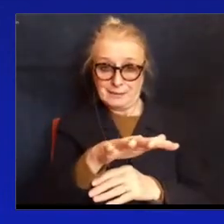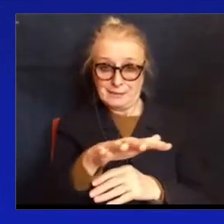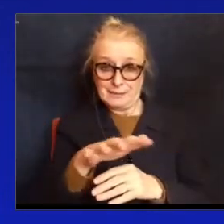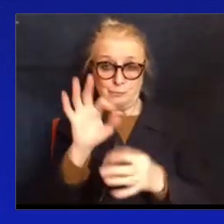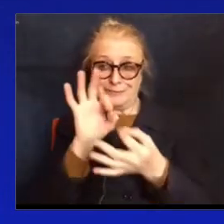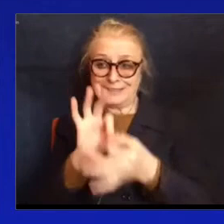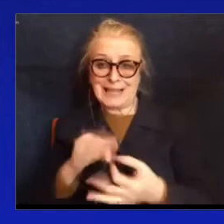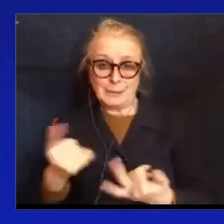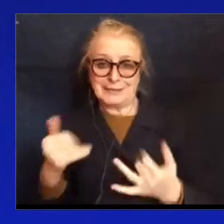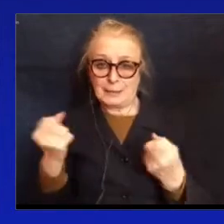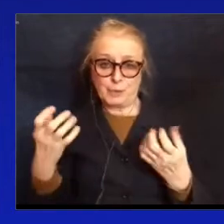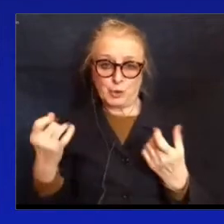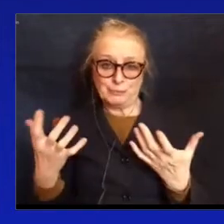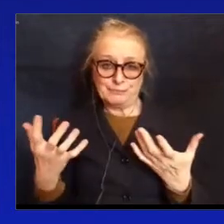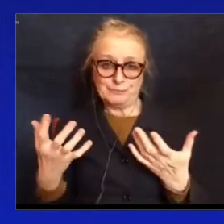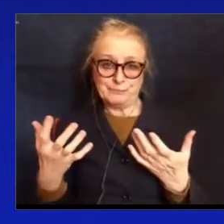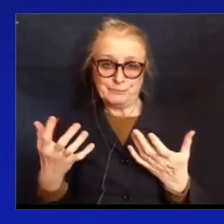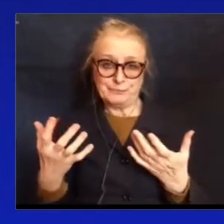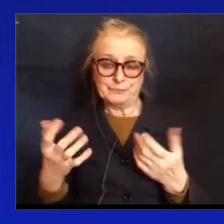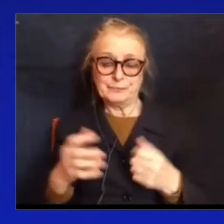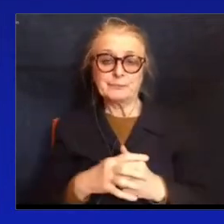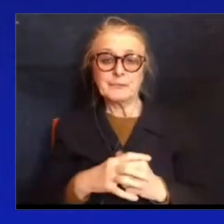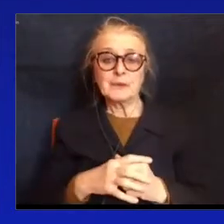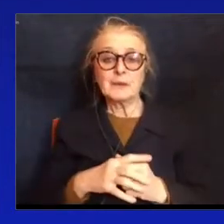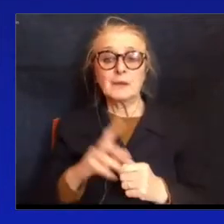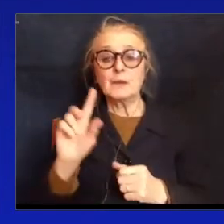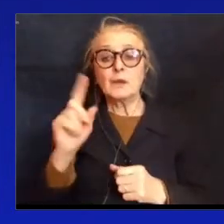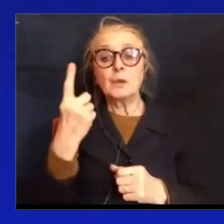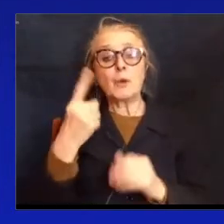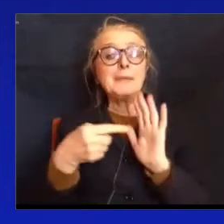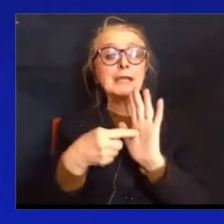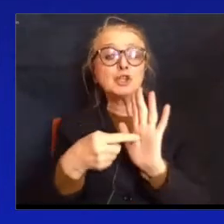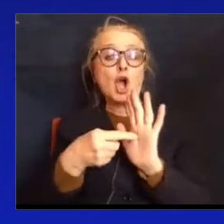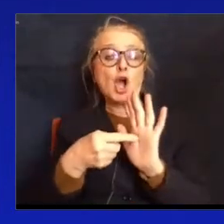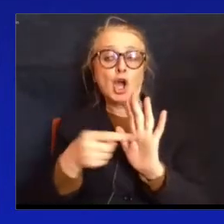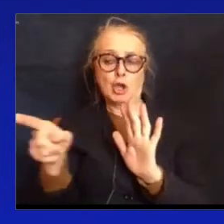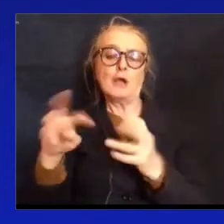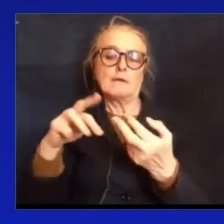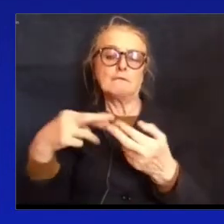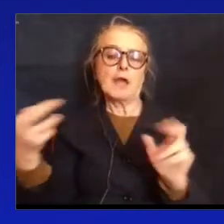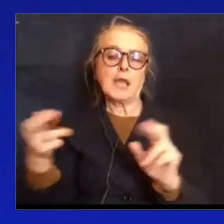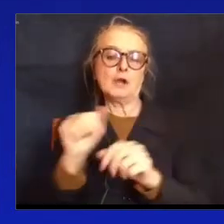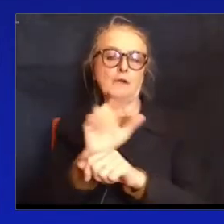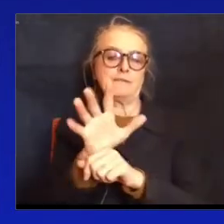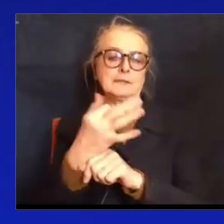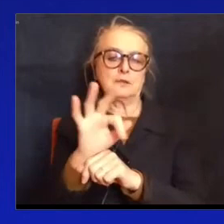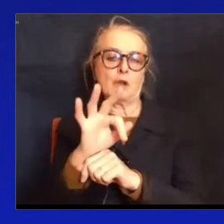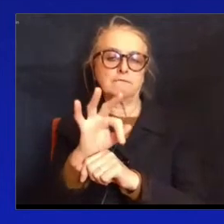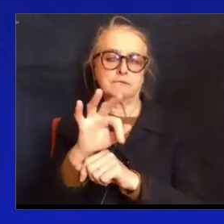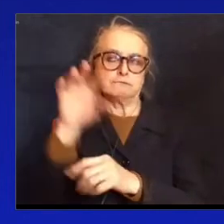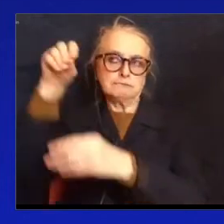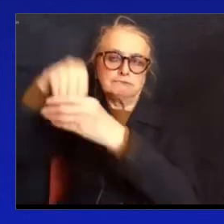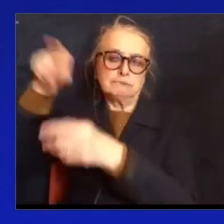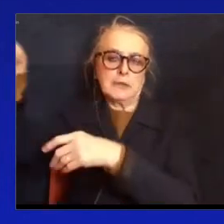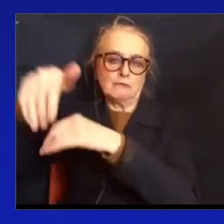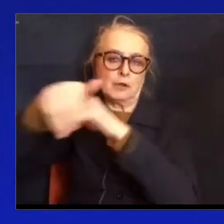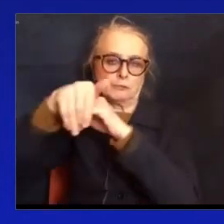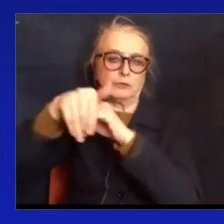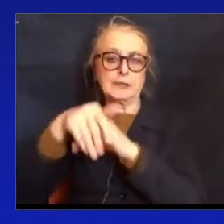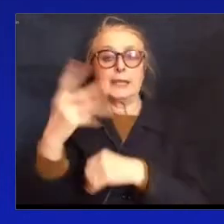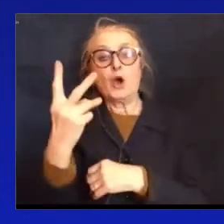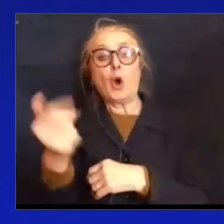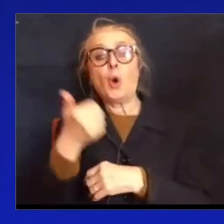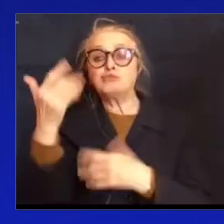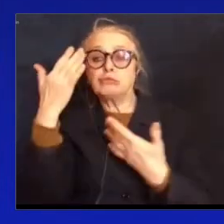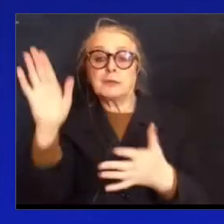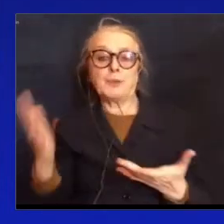first one South was African definitely the UK. Yeah, On the okay. other 2, I haven't got that information All right now. Thanks a lot. Thank you Thank both. you very much. We